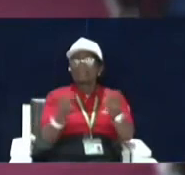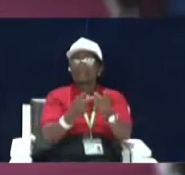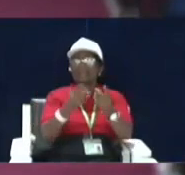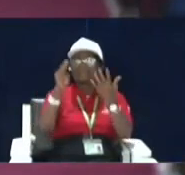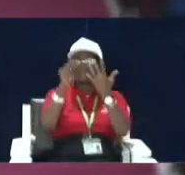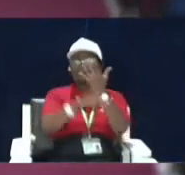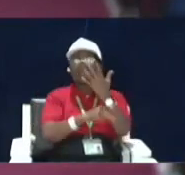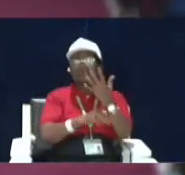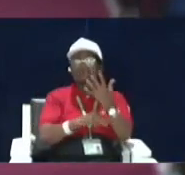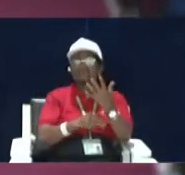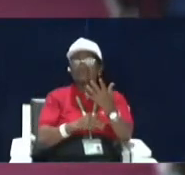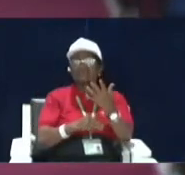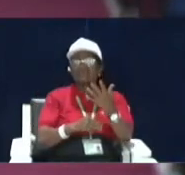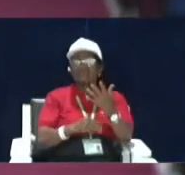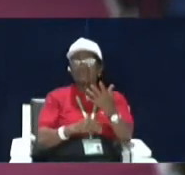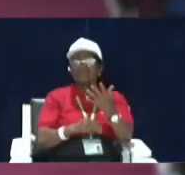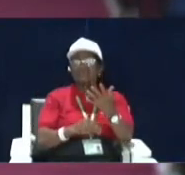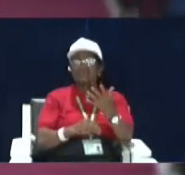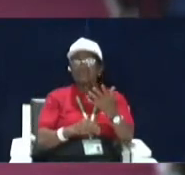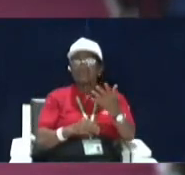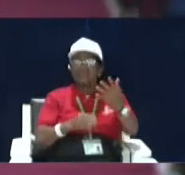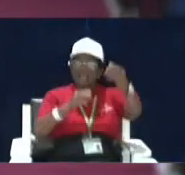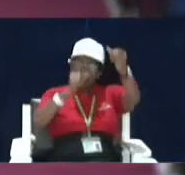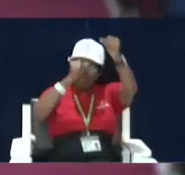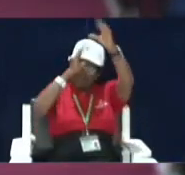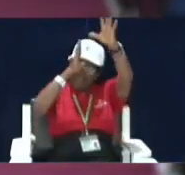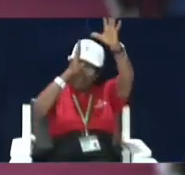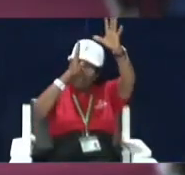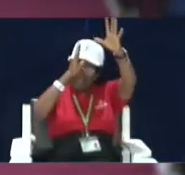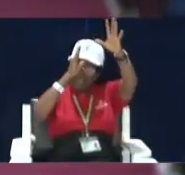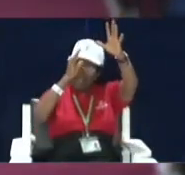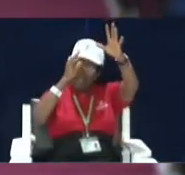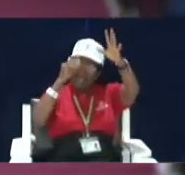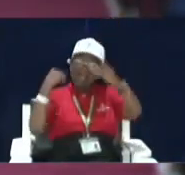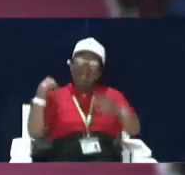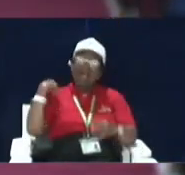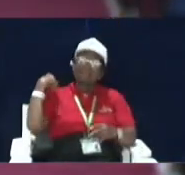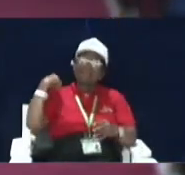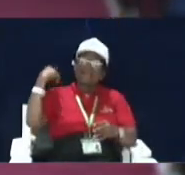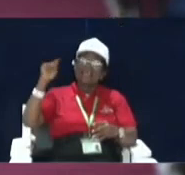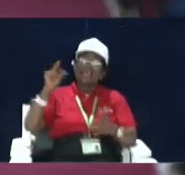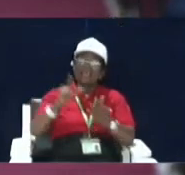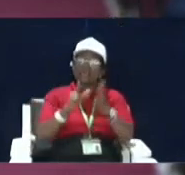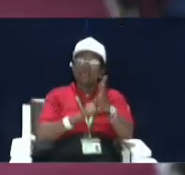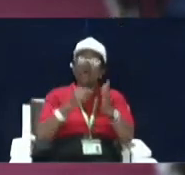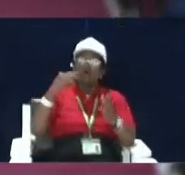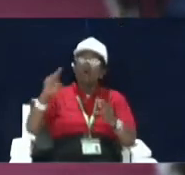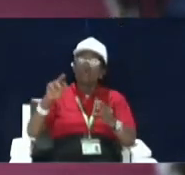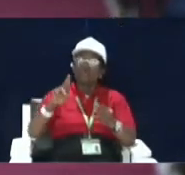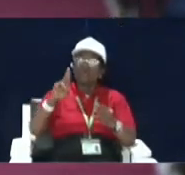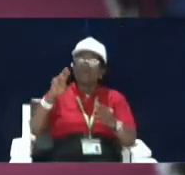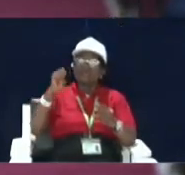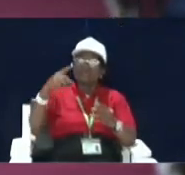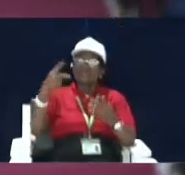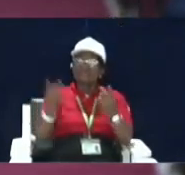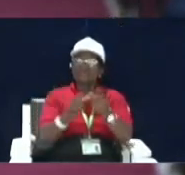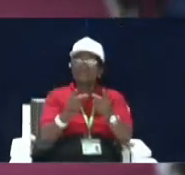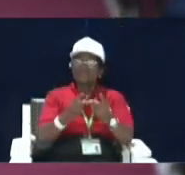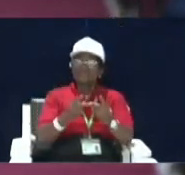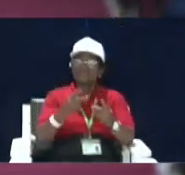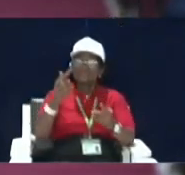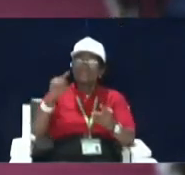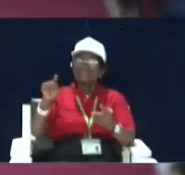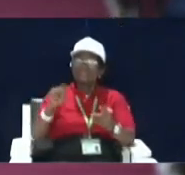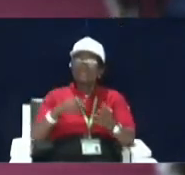Father, apply the law of substitution. The righteous is delivered out of trouble. The